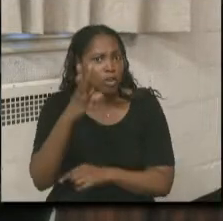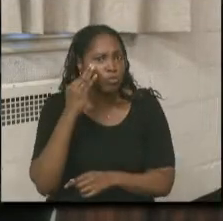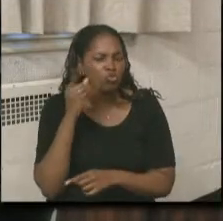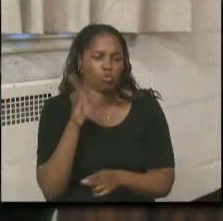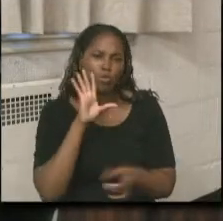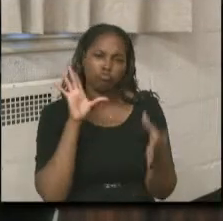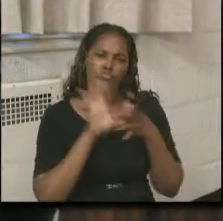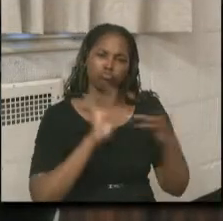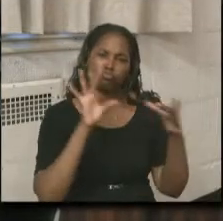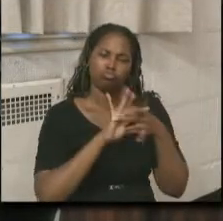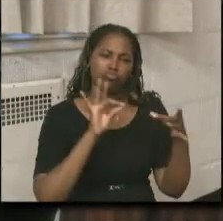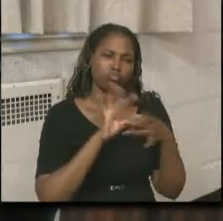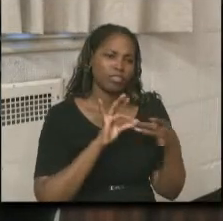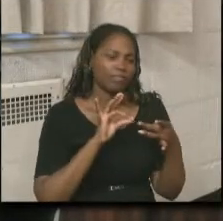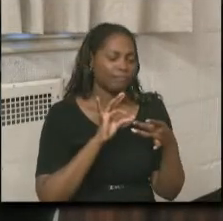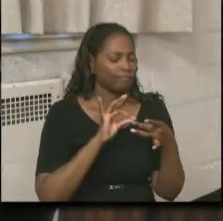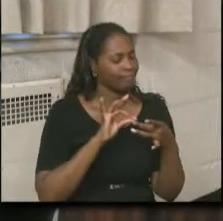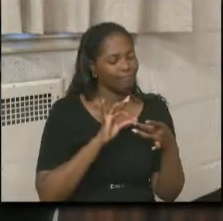Dr. Miller